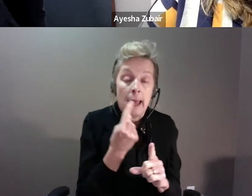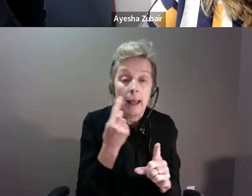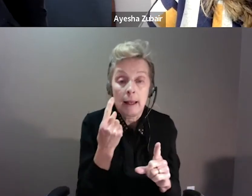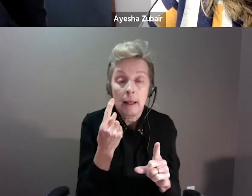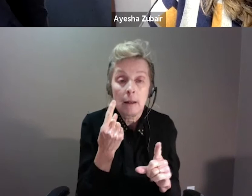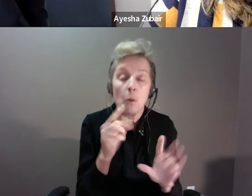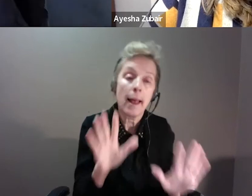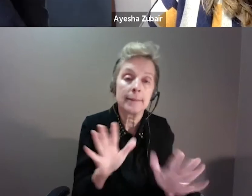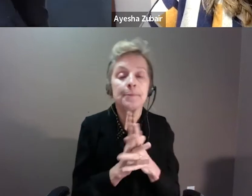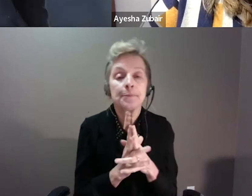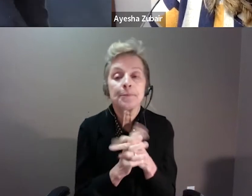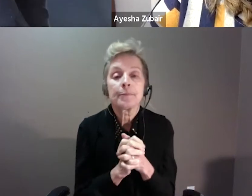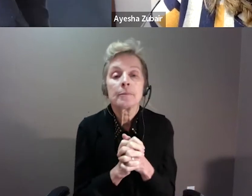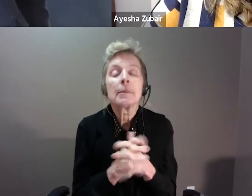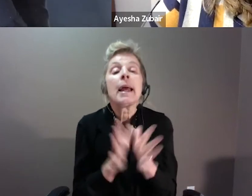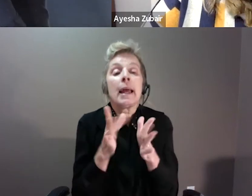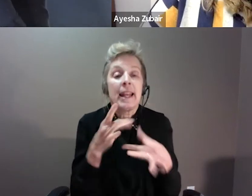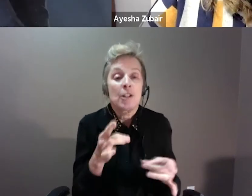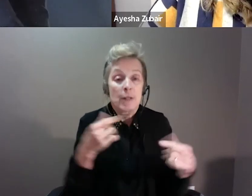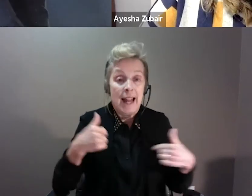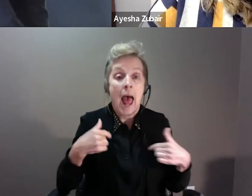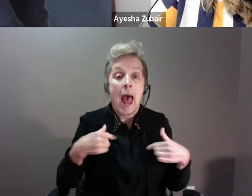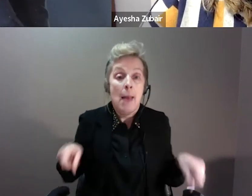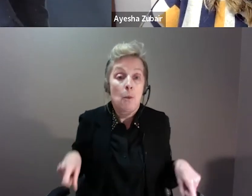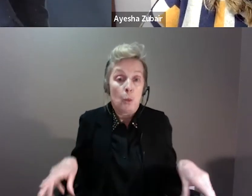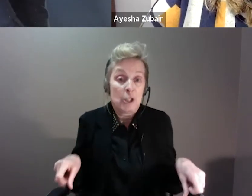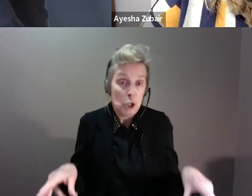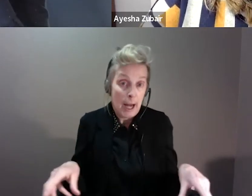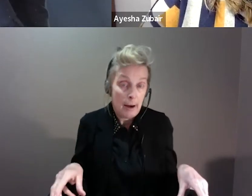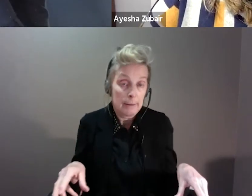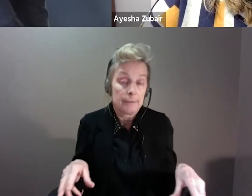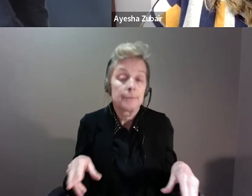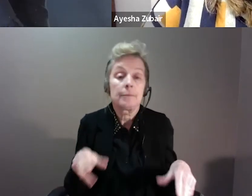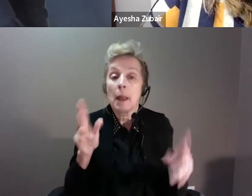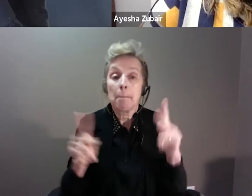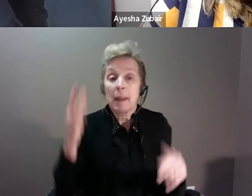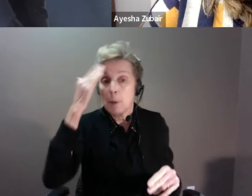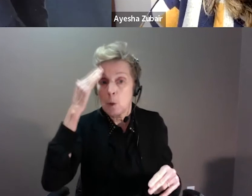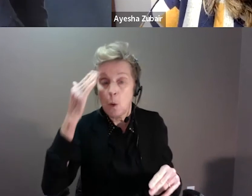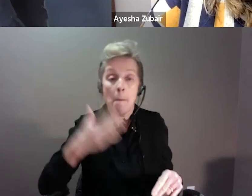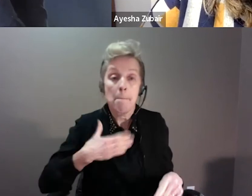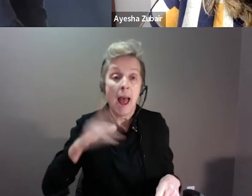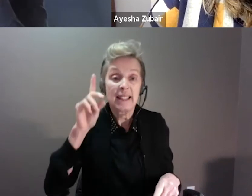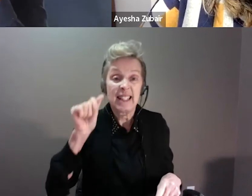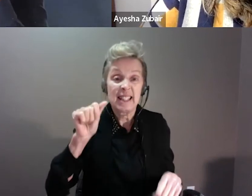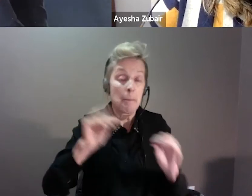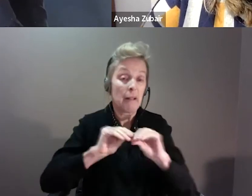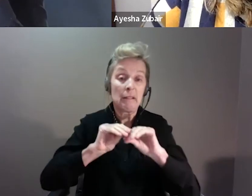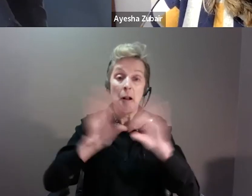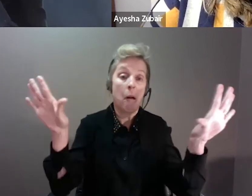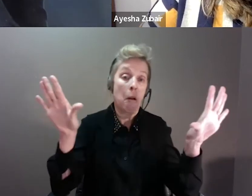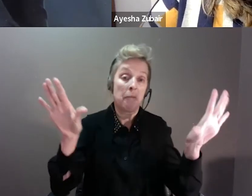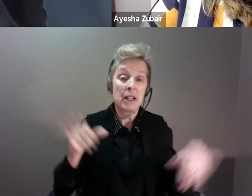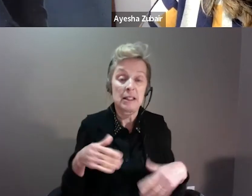I think what's interesting is like I use a wheelchair, so in real life, like people know my disability is disclosed whether I disclose myself or not.